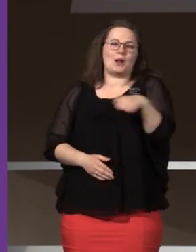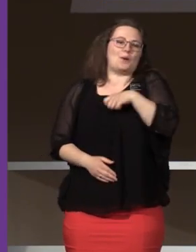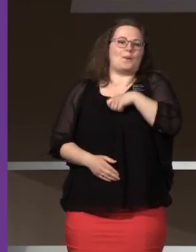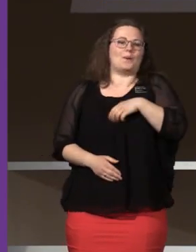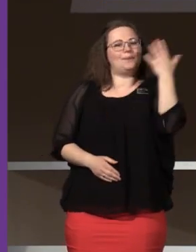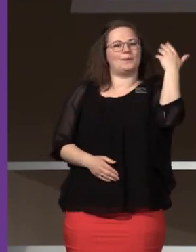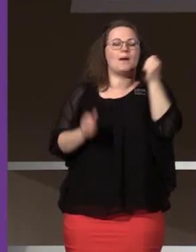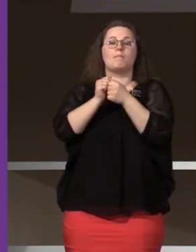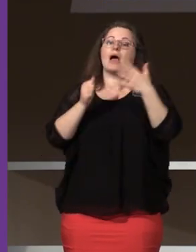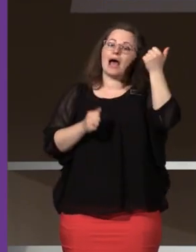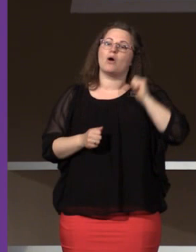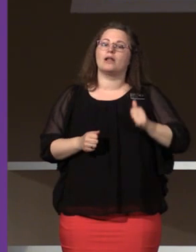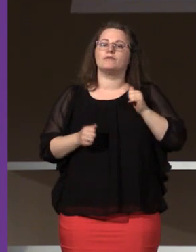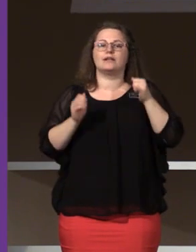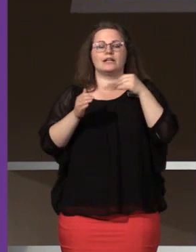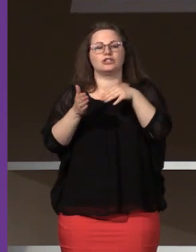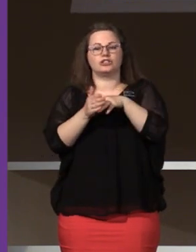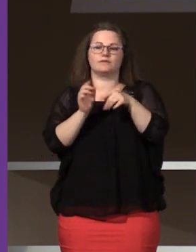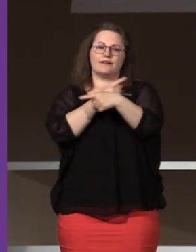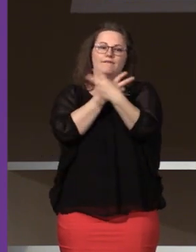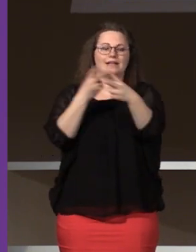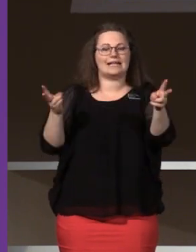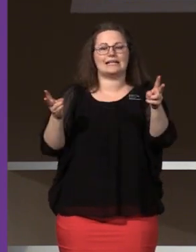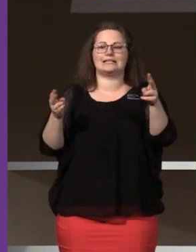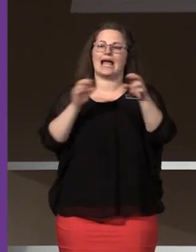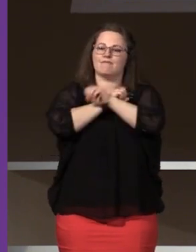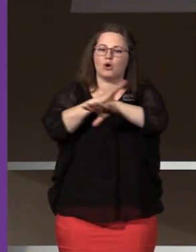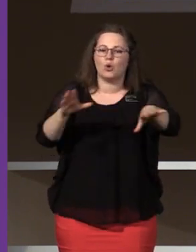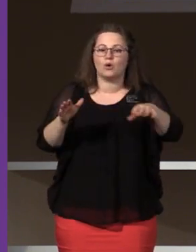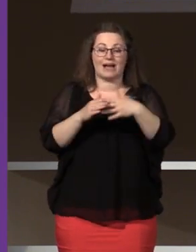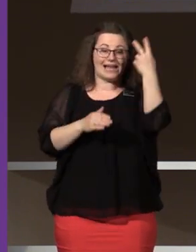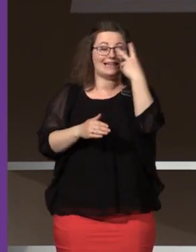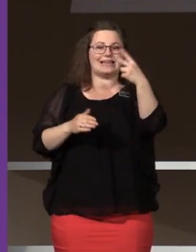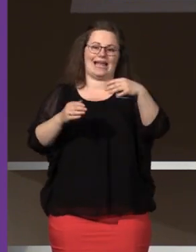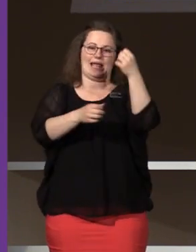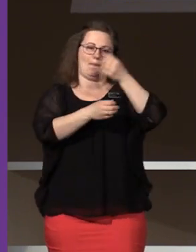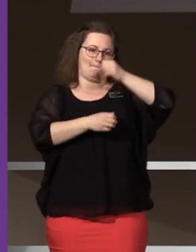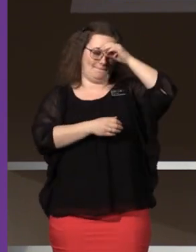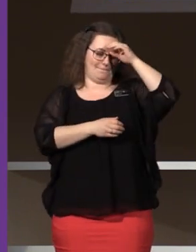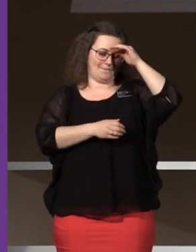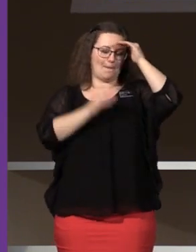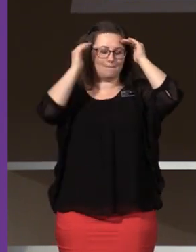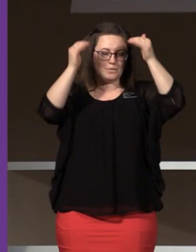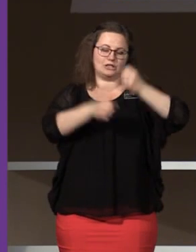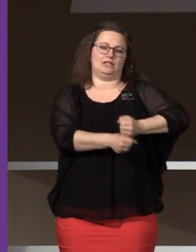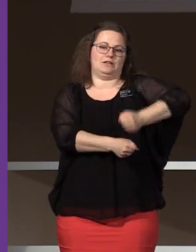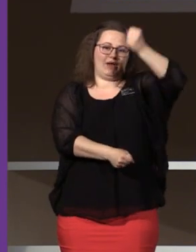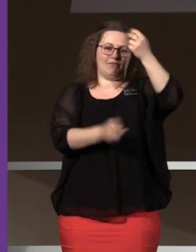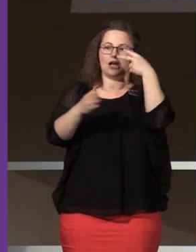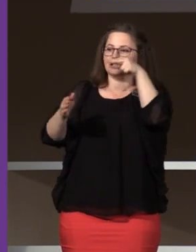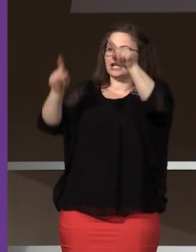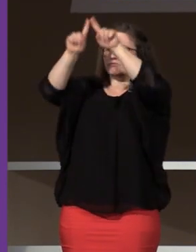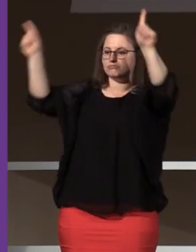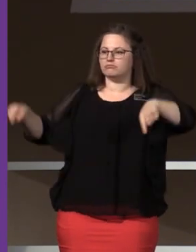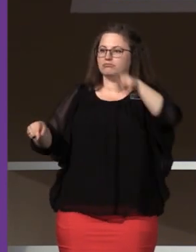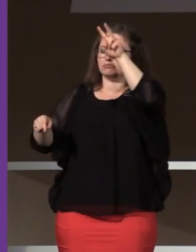convey information or useful. You know, you look through the windows of the bus shelter and it gives you big arrows to exactly where you need to go in the local vicinity, that sort of thing.